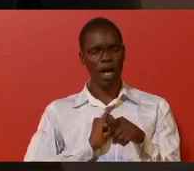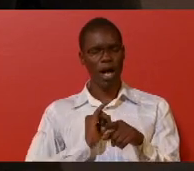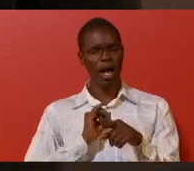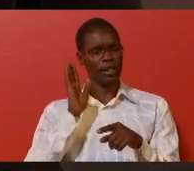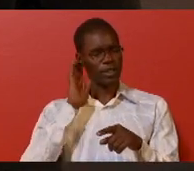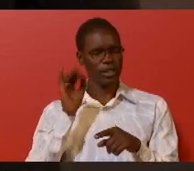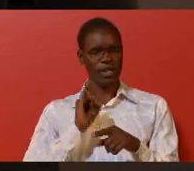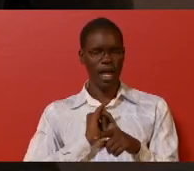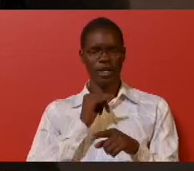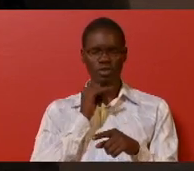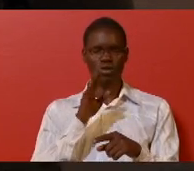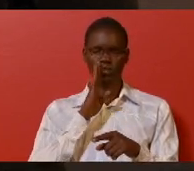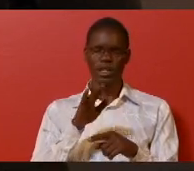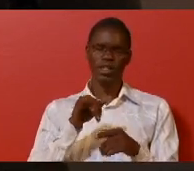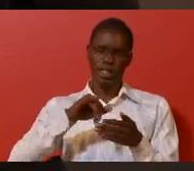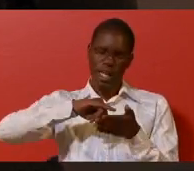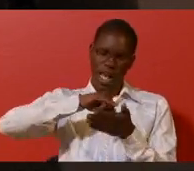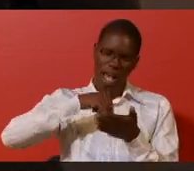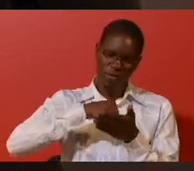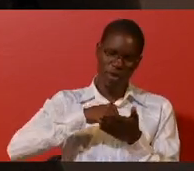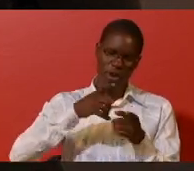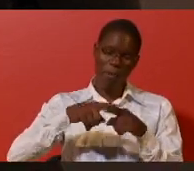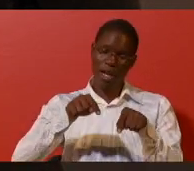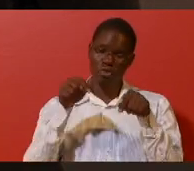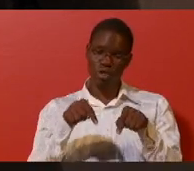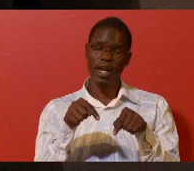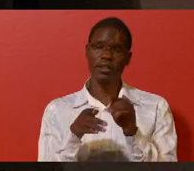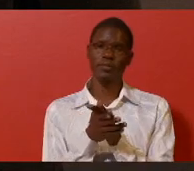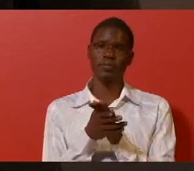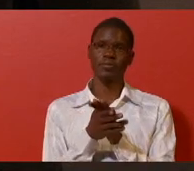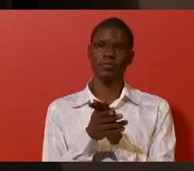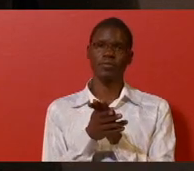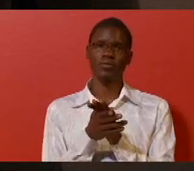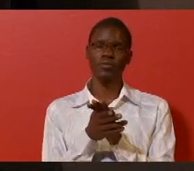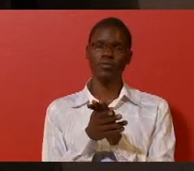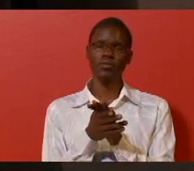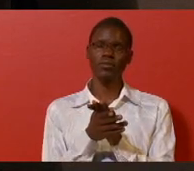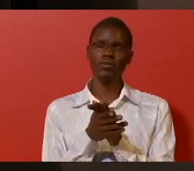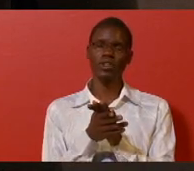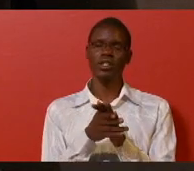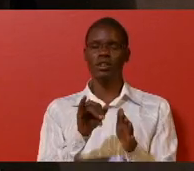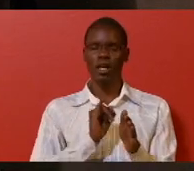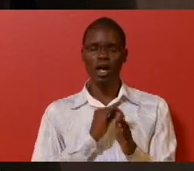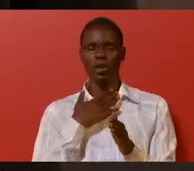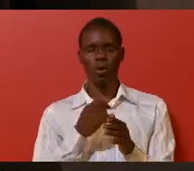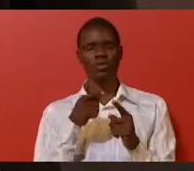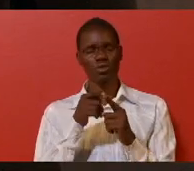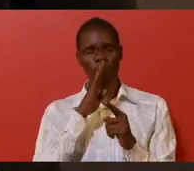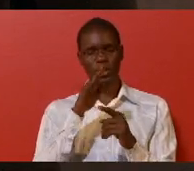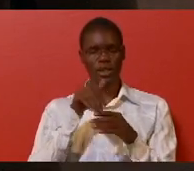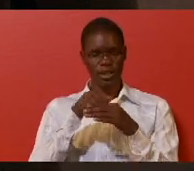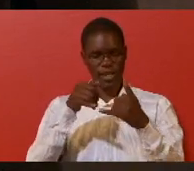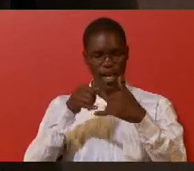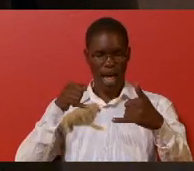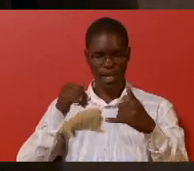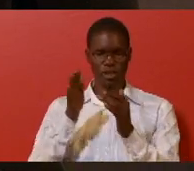I've not been involved in, I'm not paying attention to, but tonight, they caught my attention. I want to be in line with